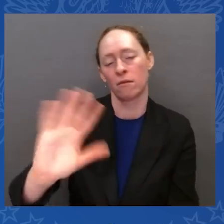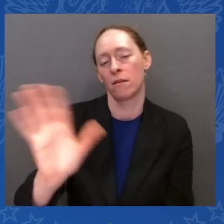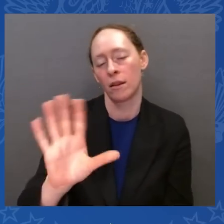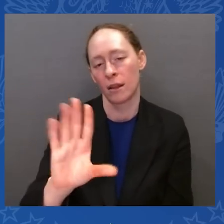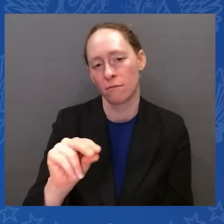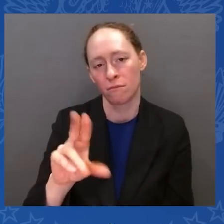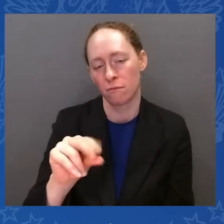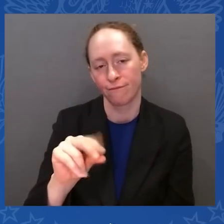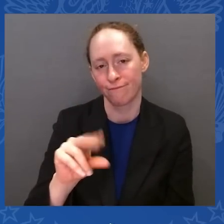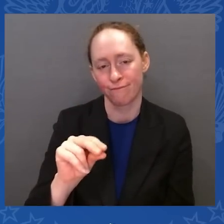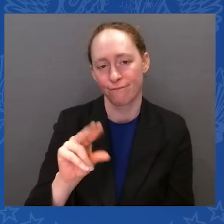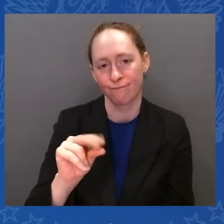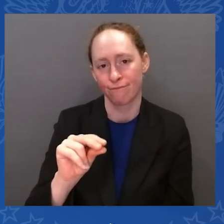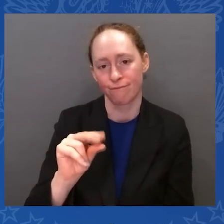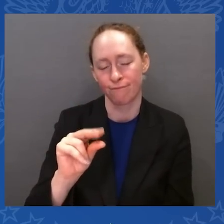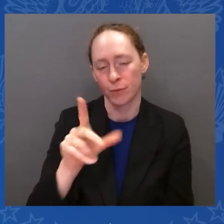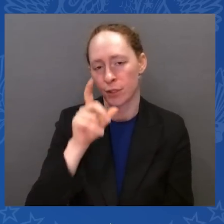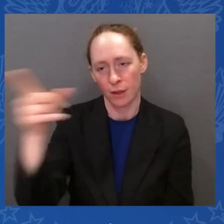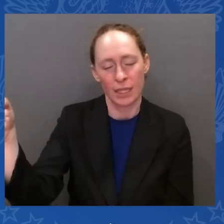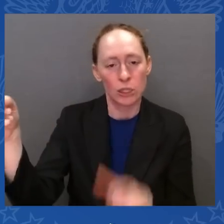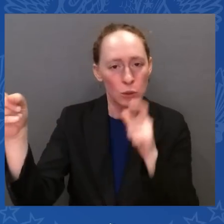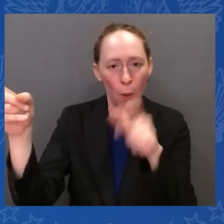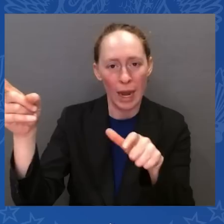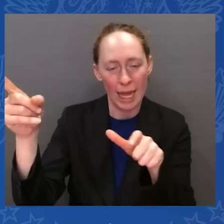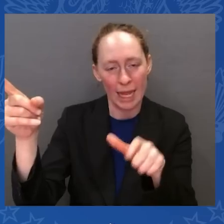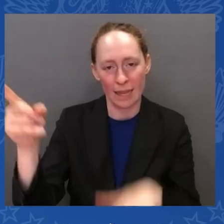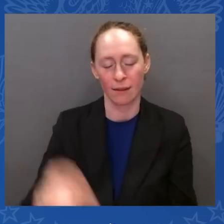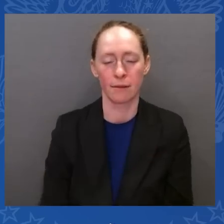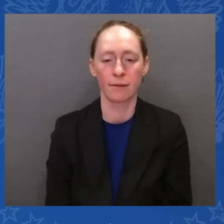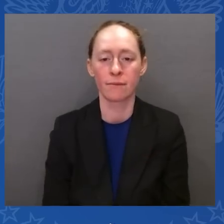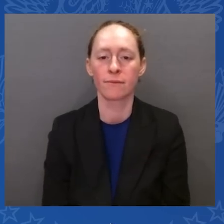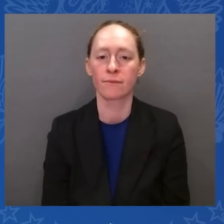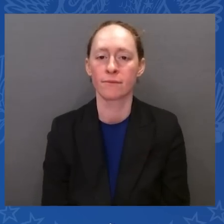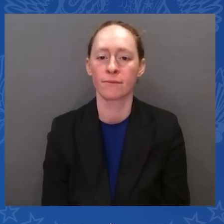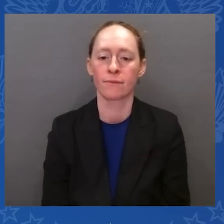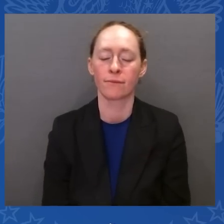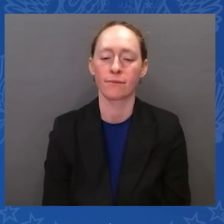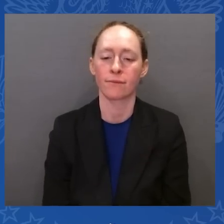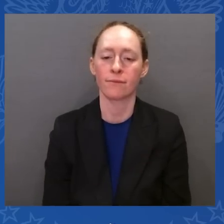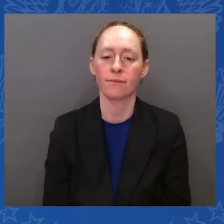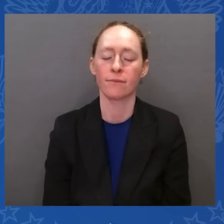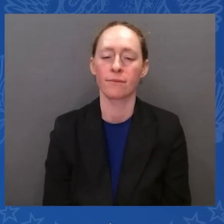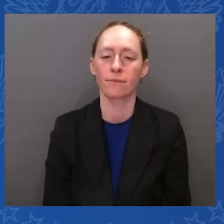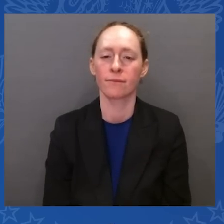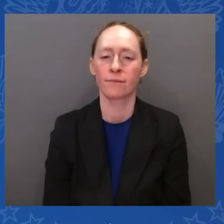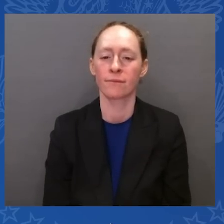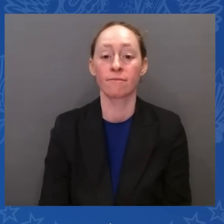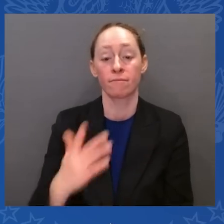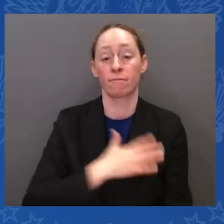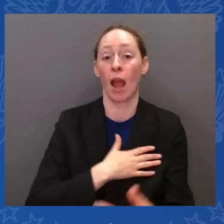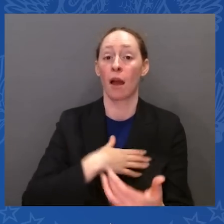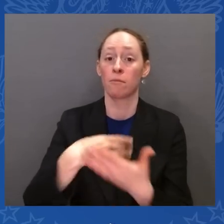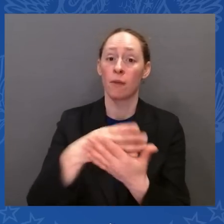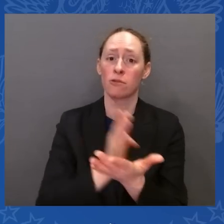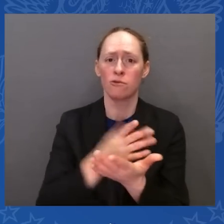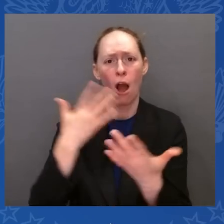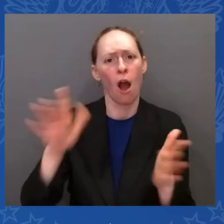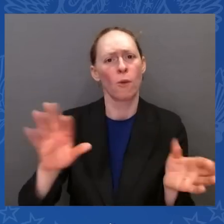them a $30 billion tax subsidy? And, it's time to stop doing that. And that's what my budget